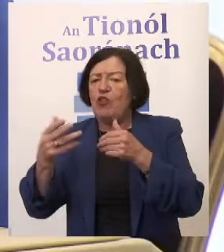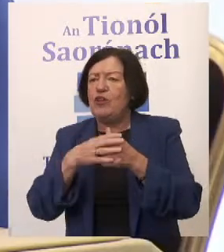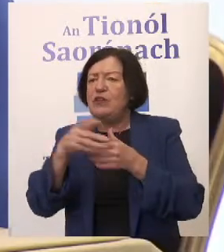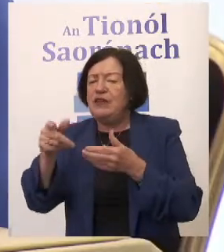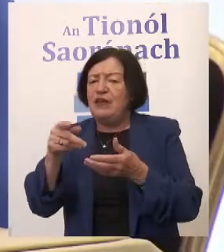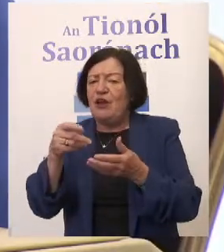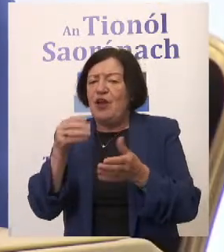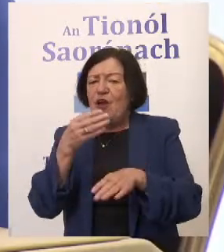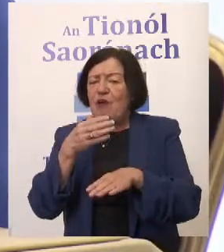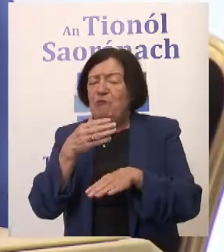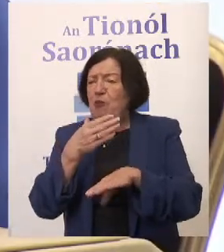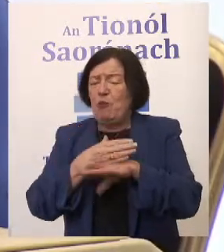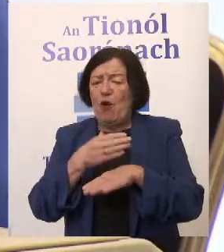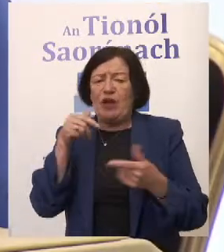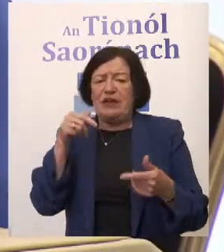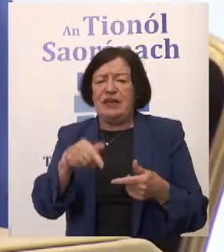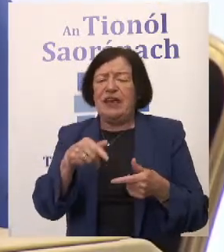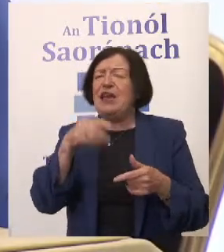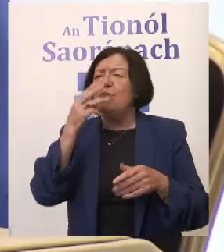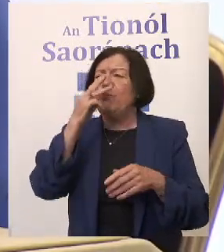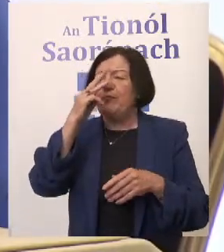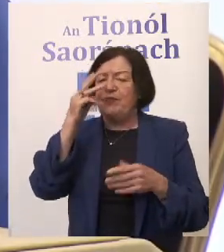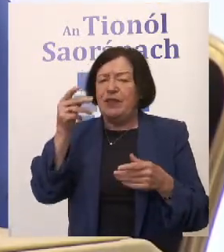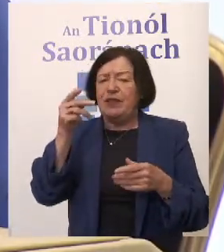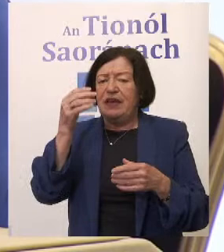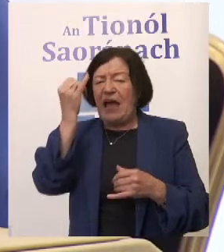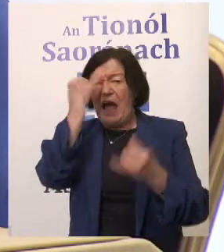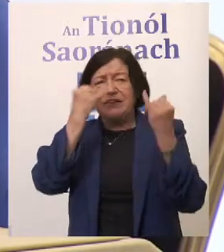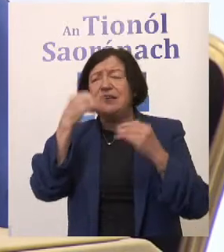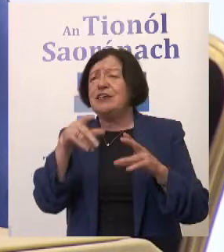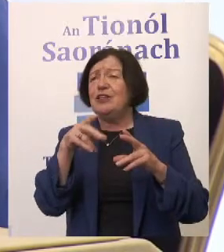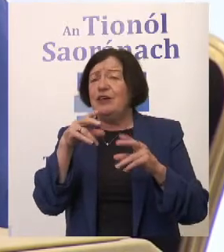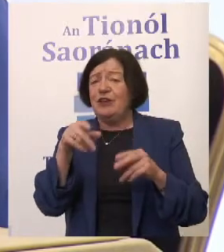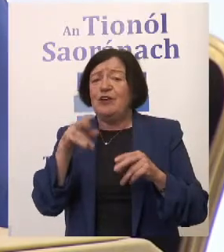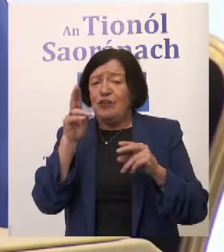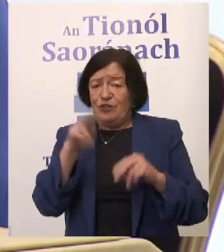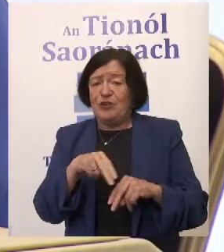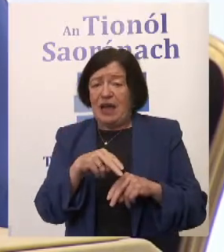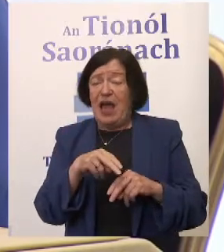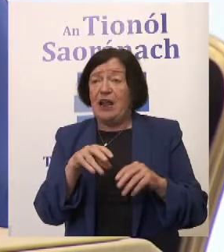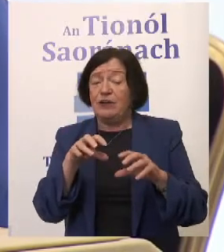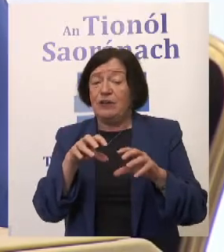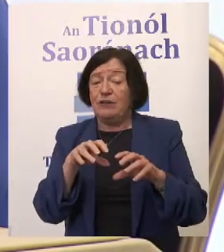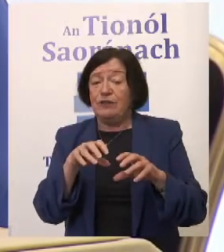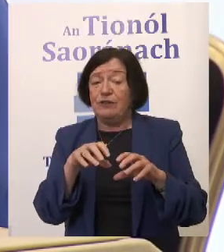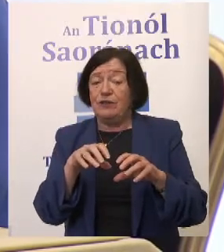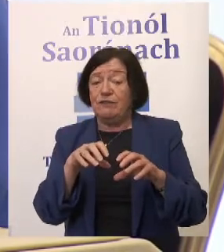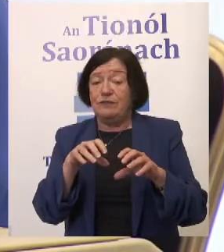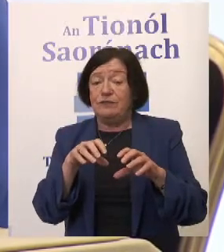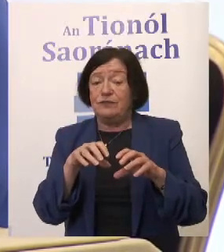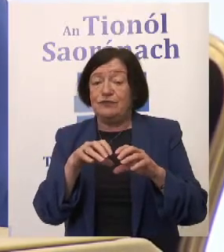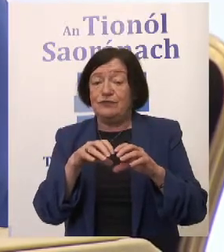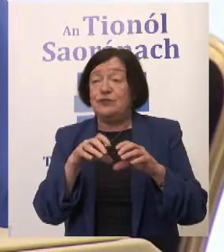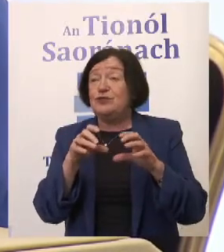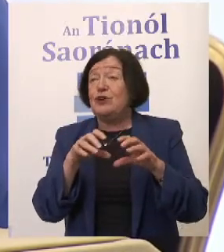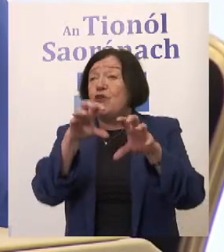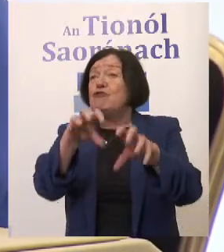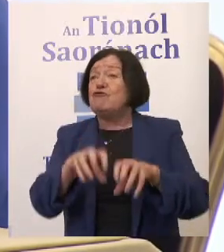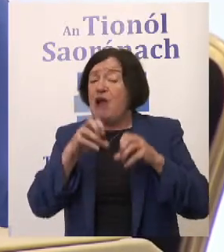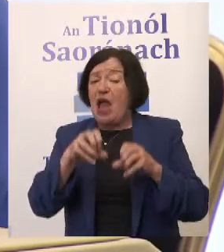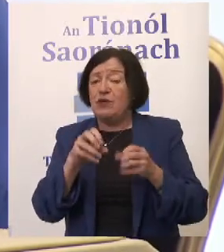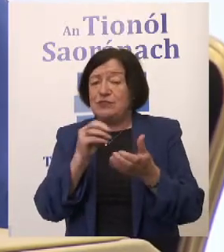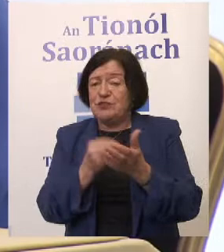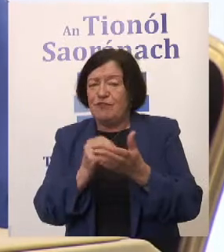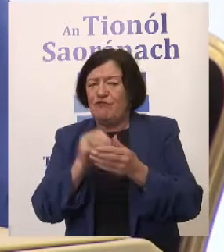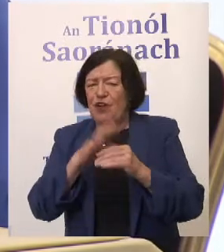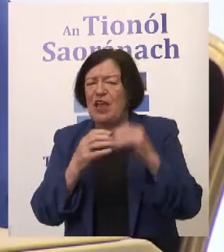In principle, there's no reason why you couldn't crowdsource funding for a piece of infrastructure,